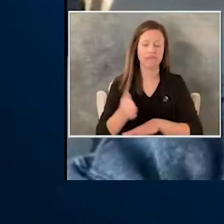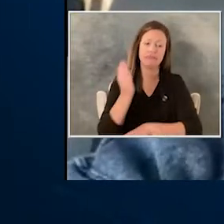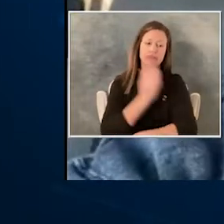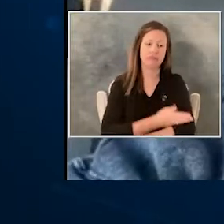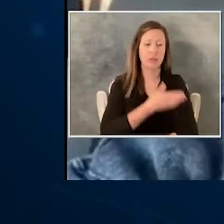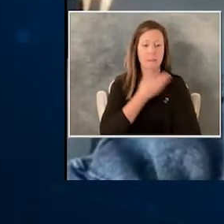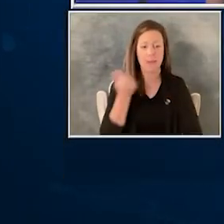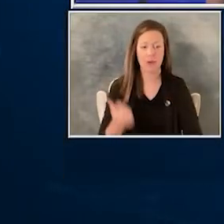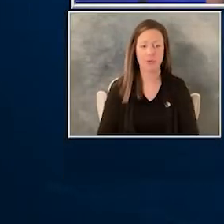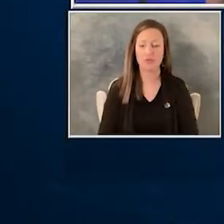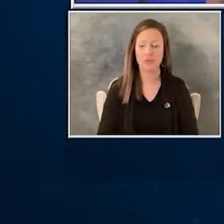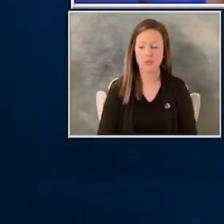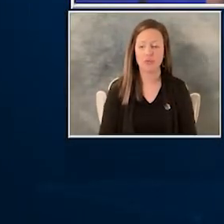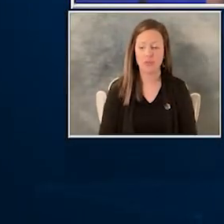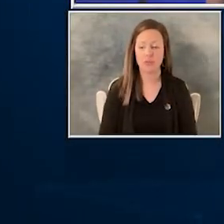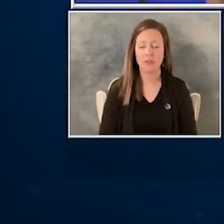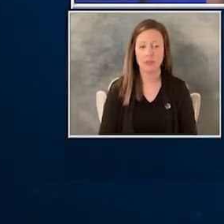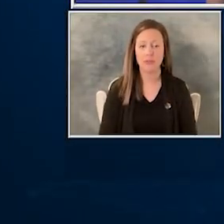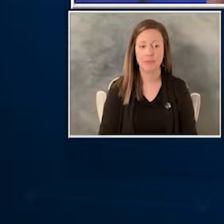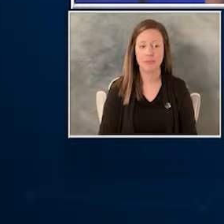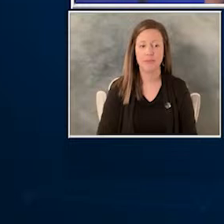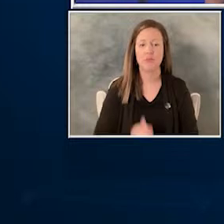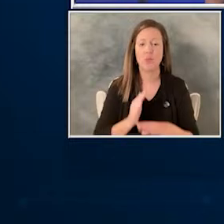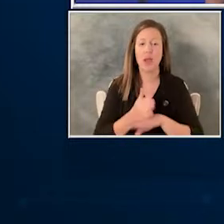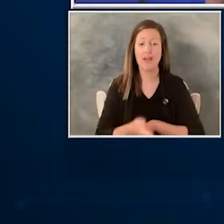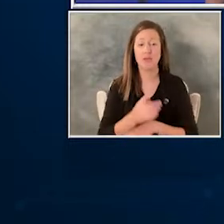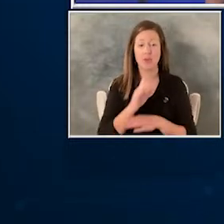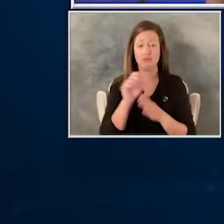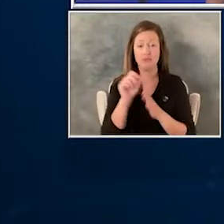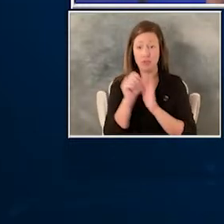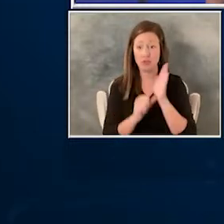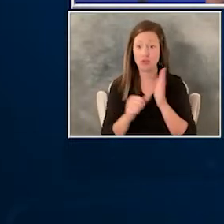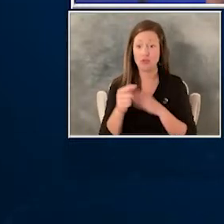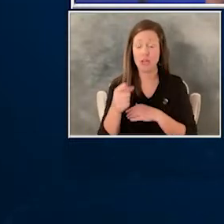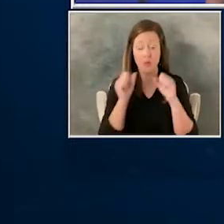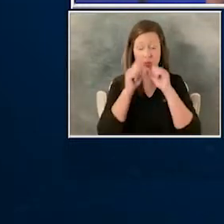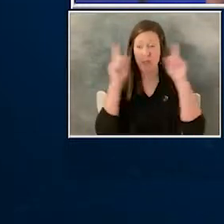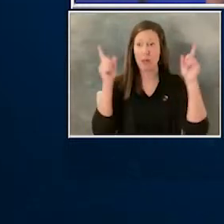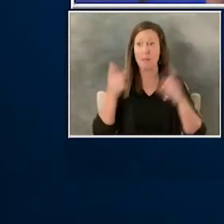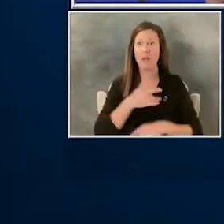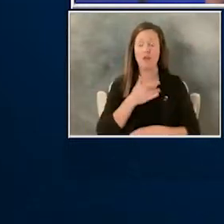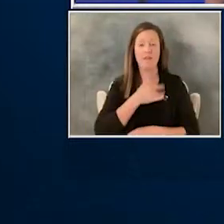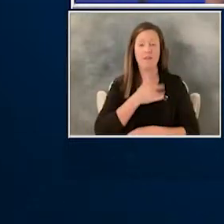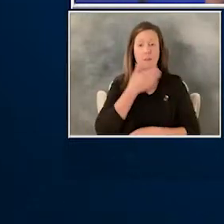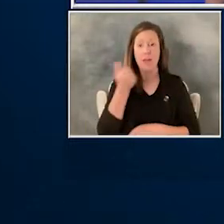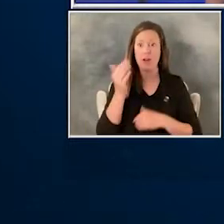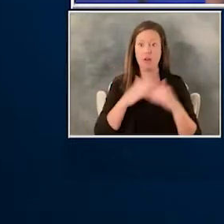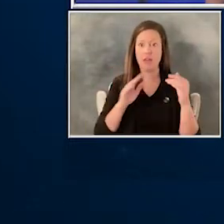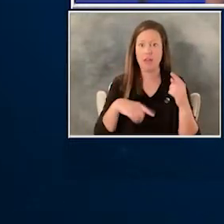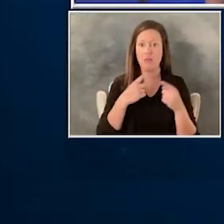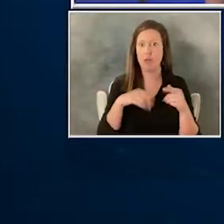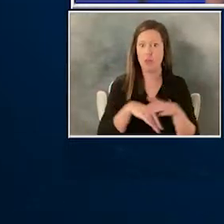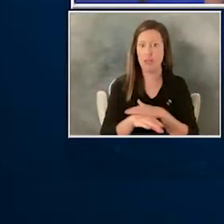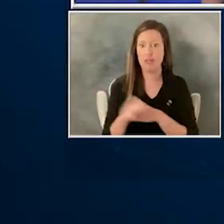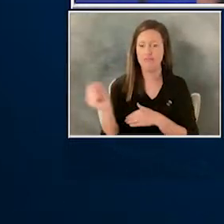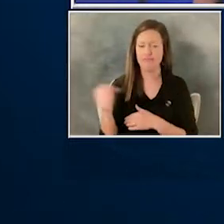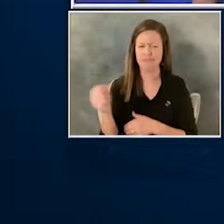you open your eyes from major surgery and you feel 100% better than when you went in?